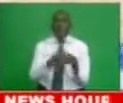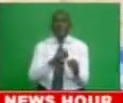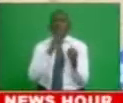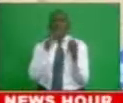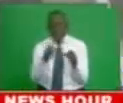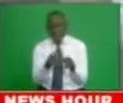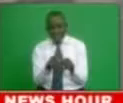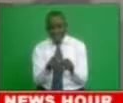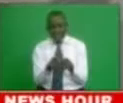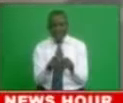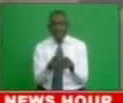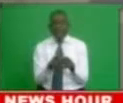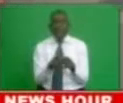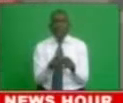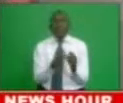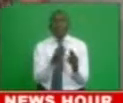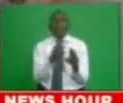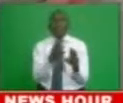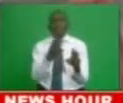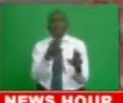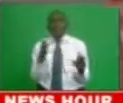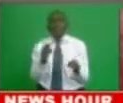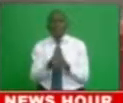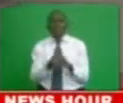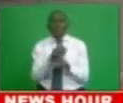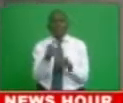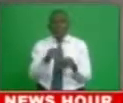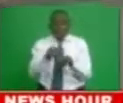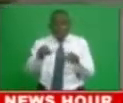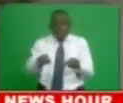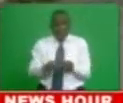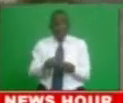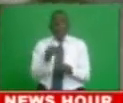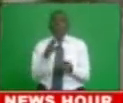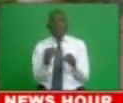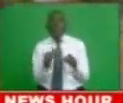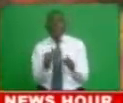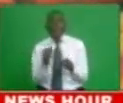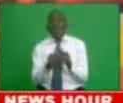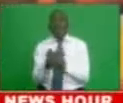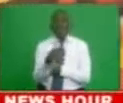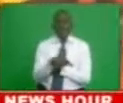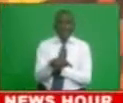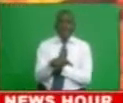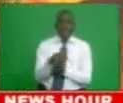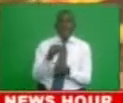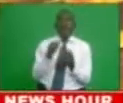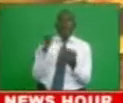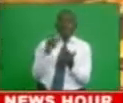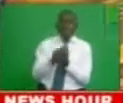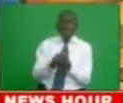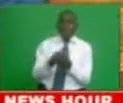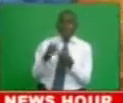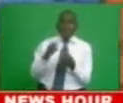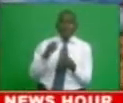educational cycle. With the heavy traffic that mounts on the Independence Avenue street in Accra almost every day, it is the hope of the